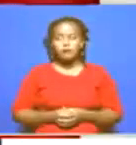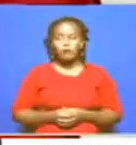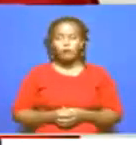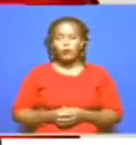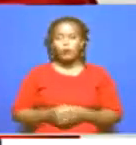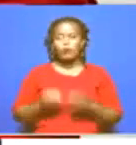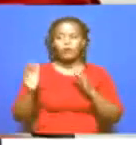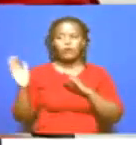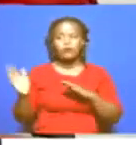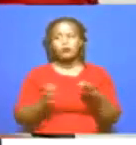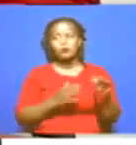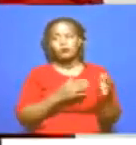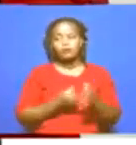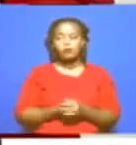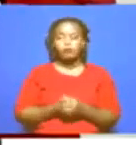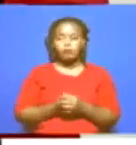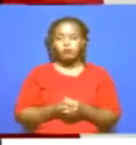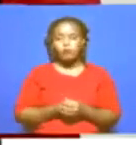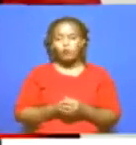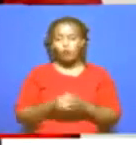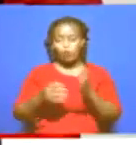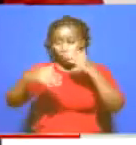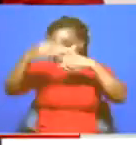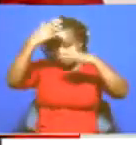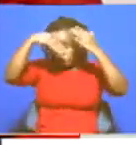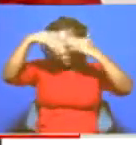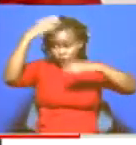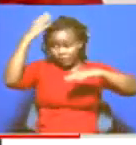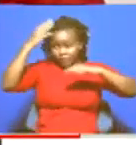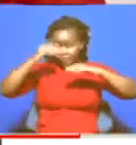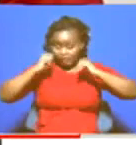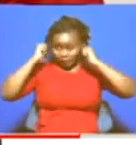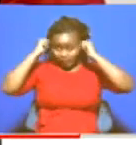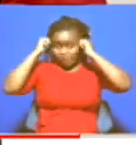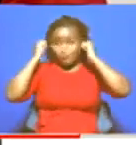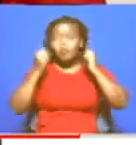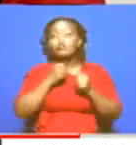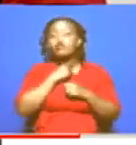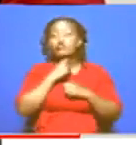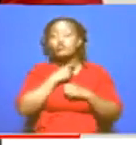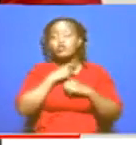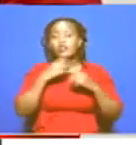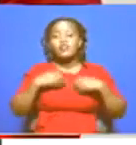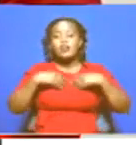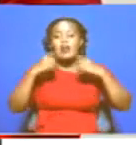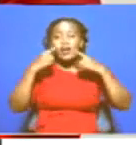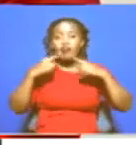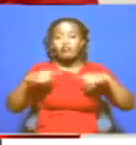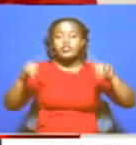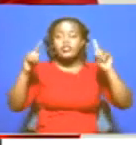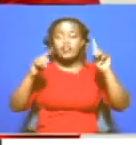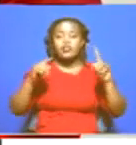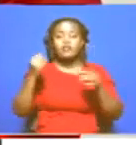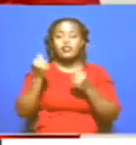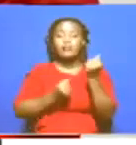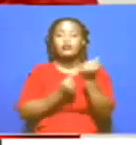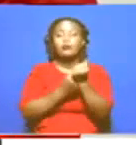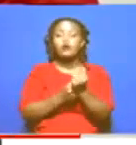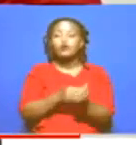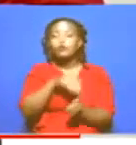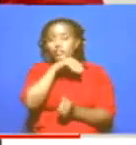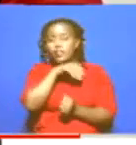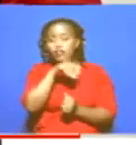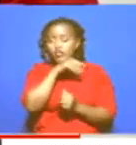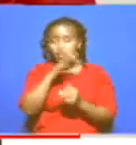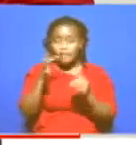Now, the university's academic staff union has declared its support for Azimio la Umoja leader Raila Odinga in the August